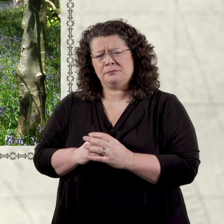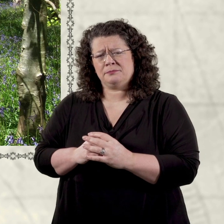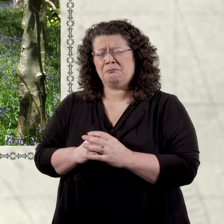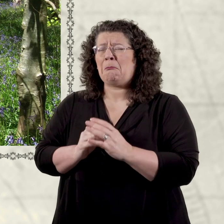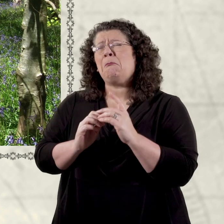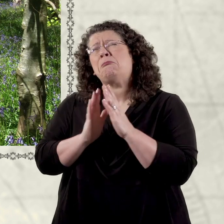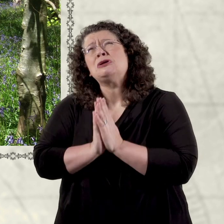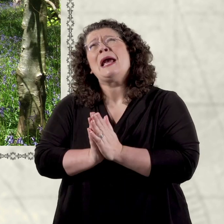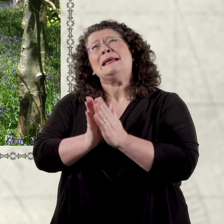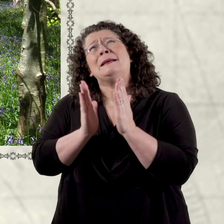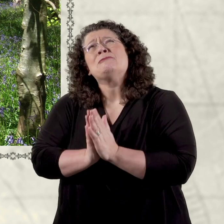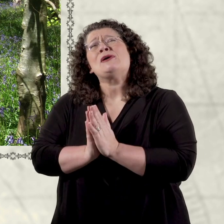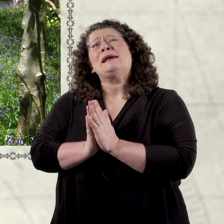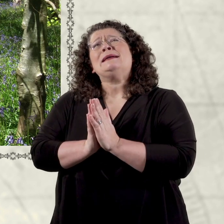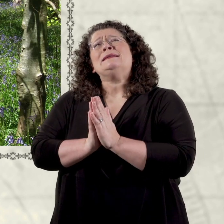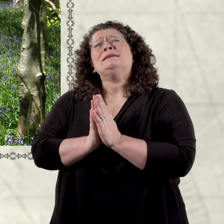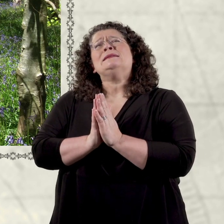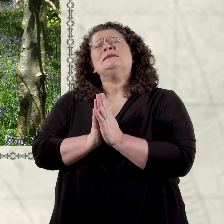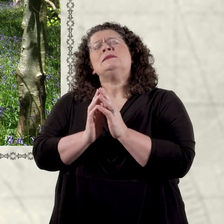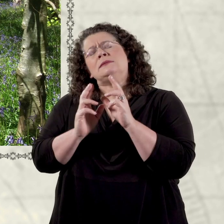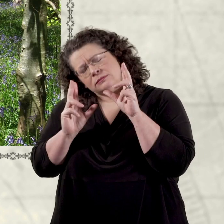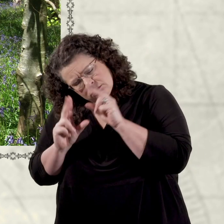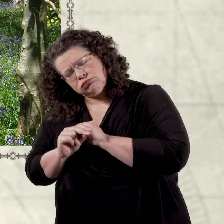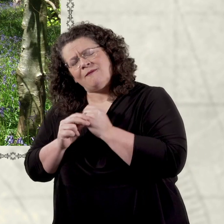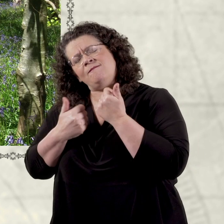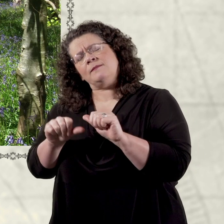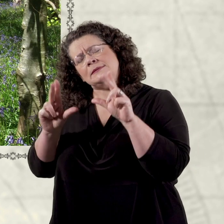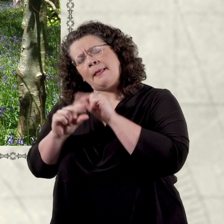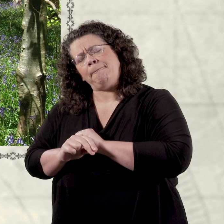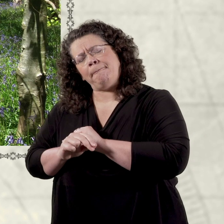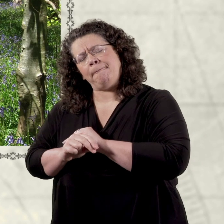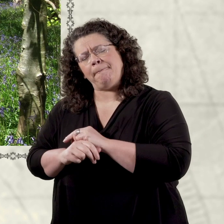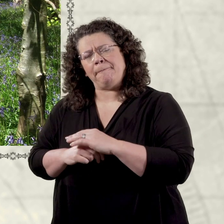I prayed until I fell asleep.